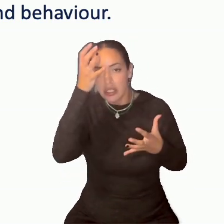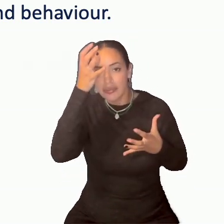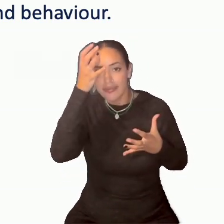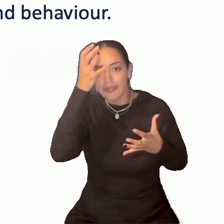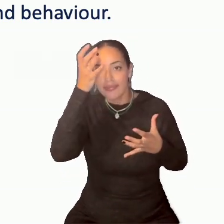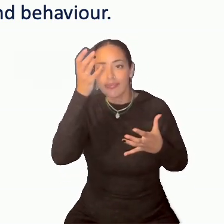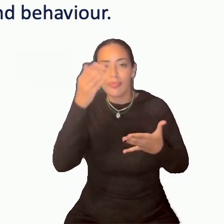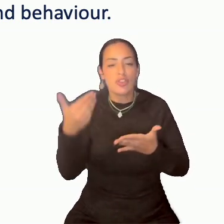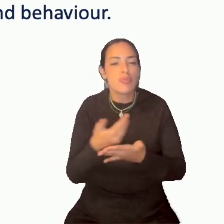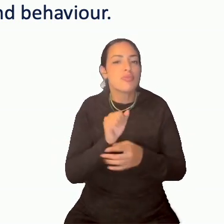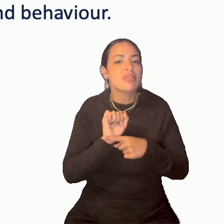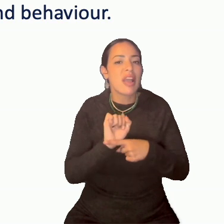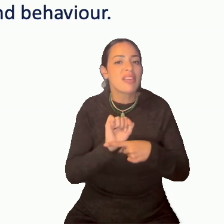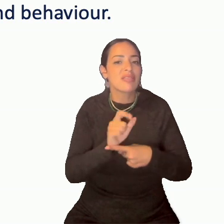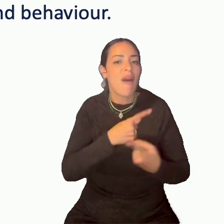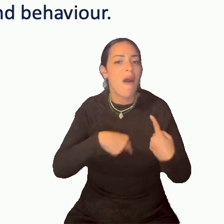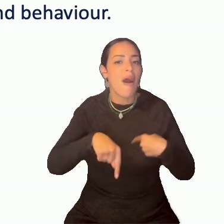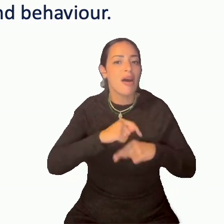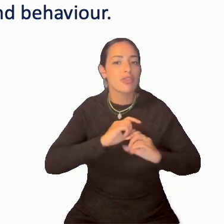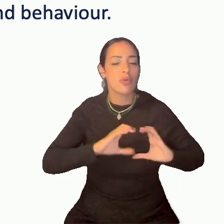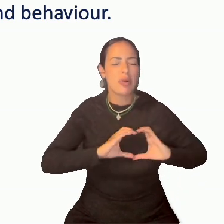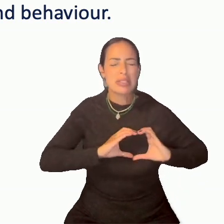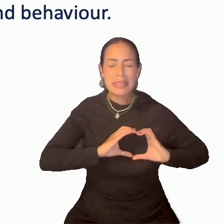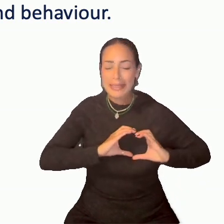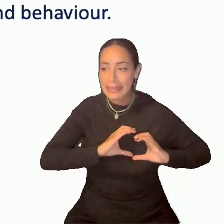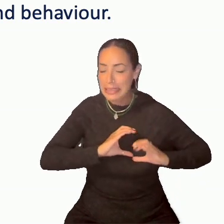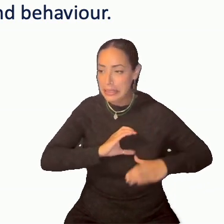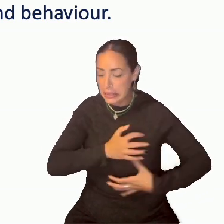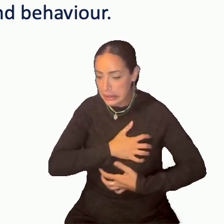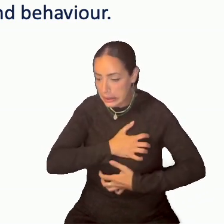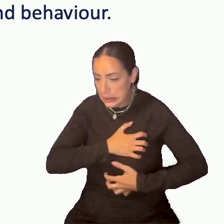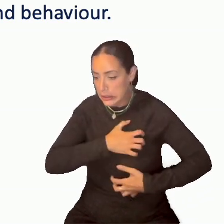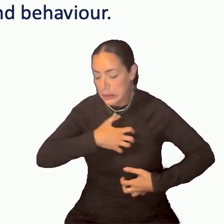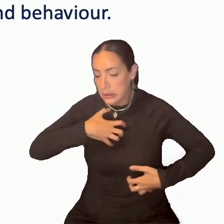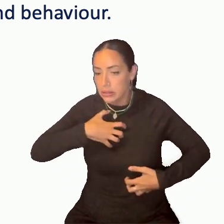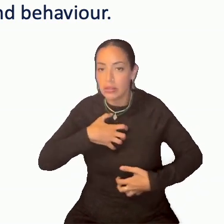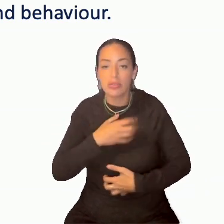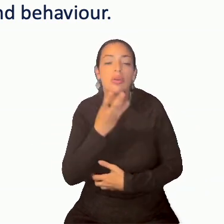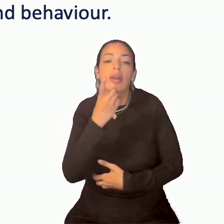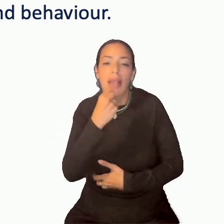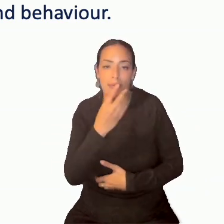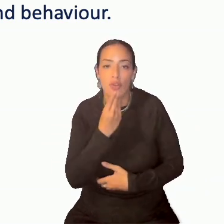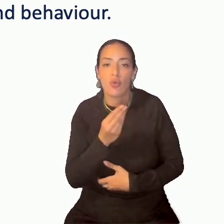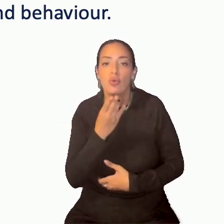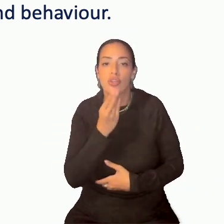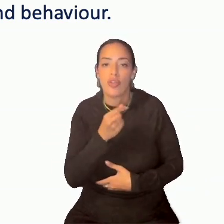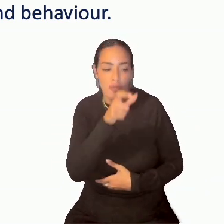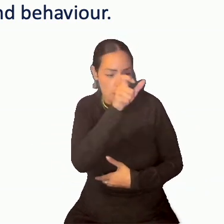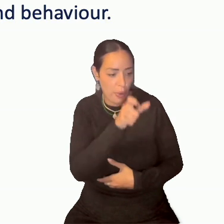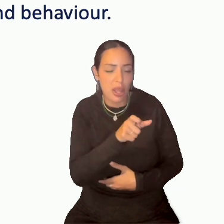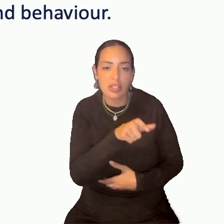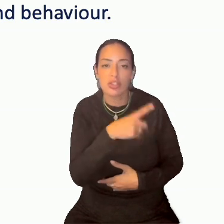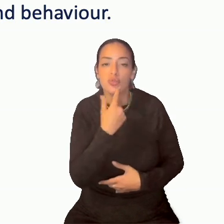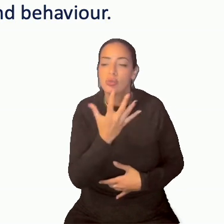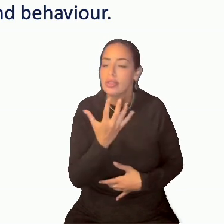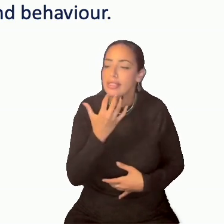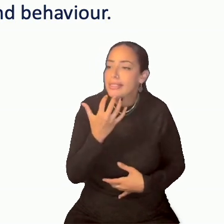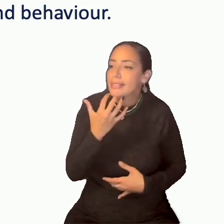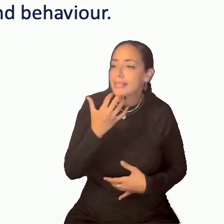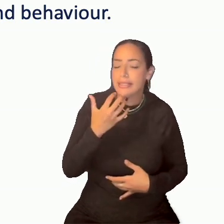overwhelming heartbreak and pain, and so can be useful in such moments to help somebody to bear and tolerate that